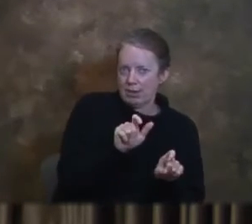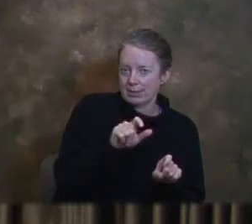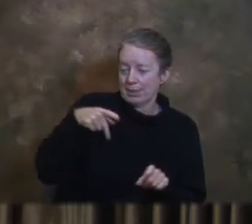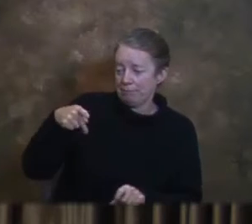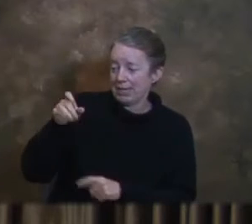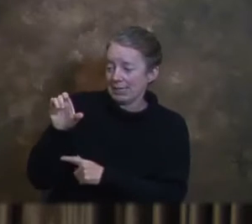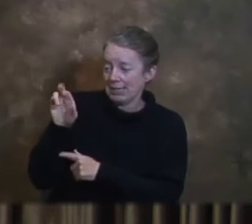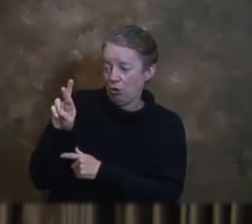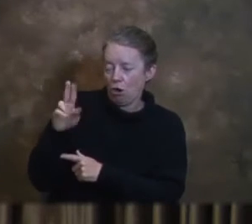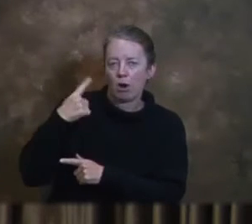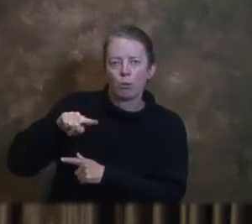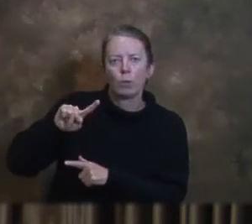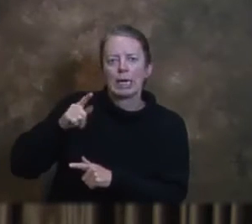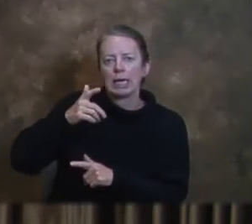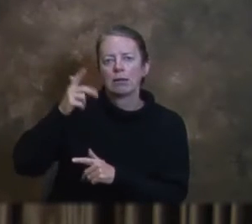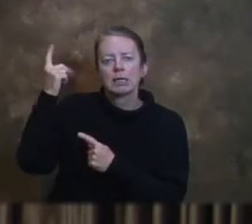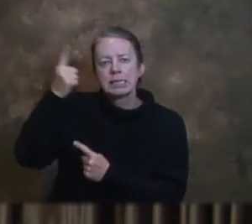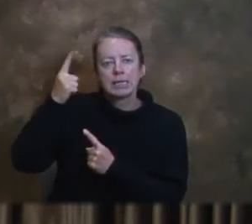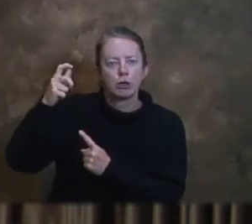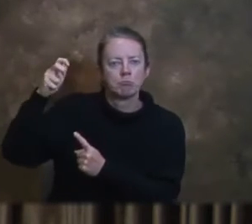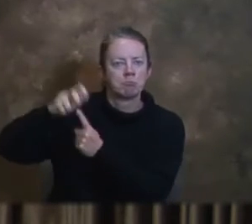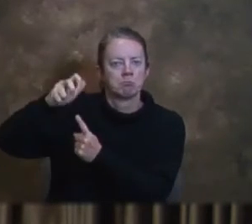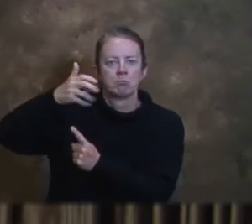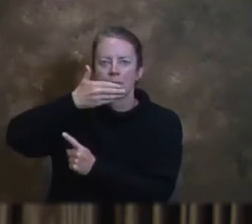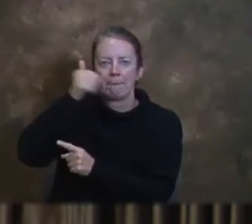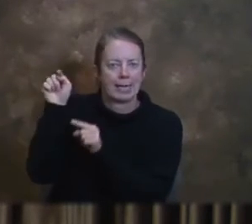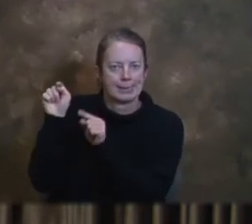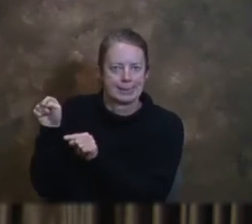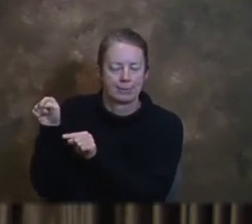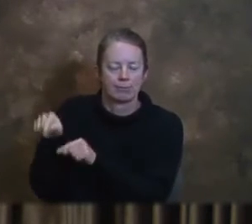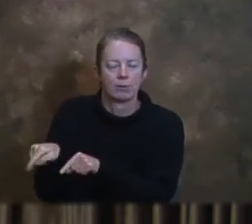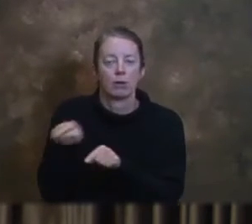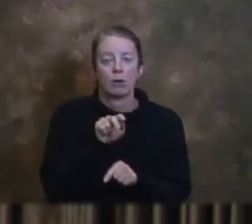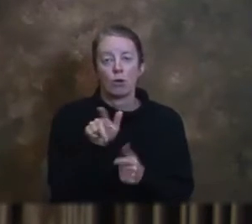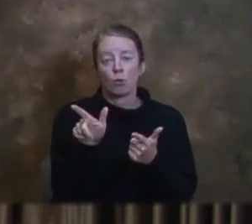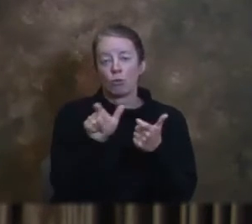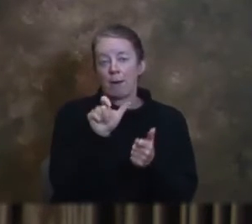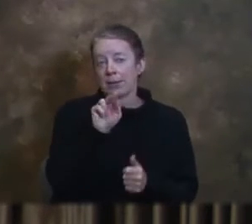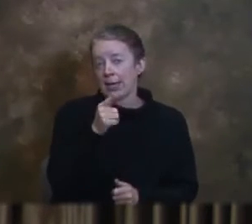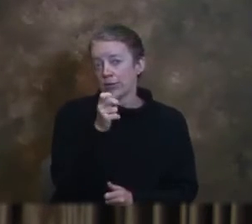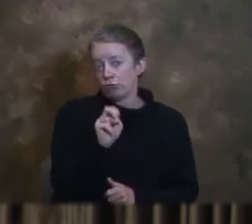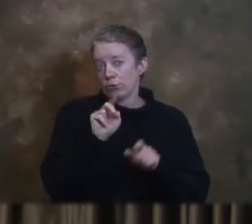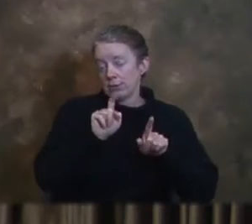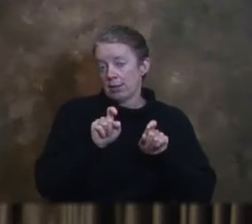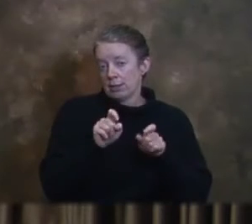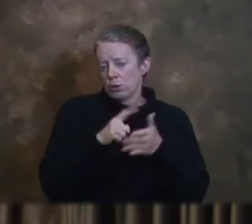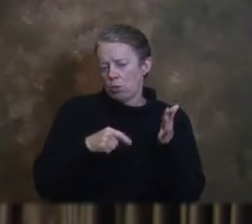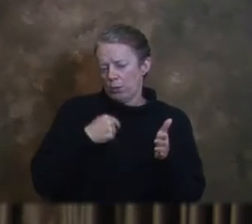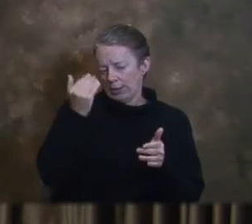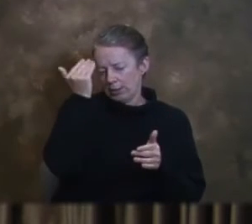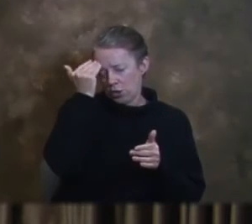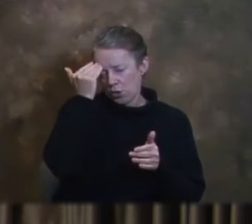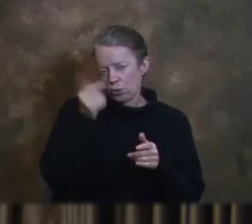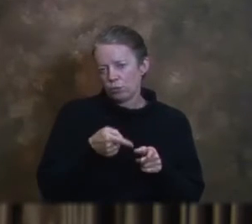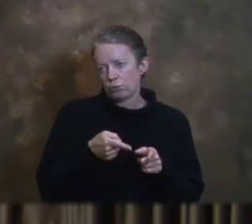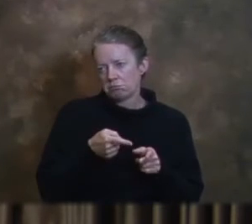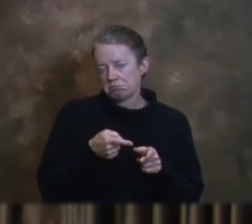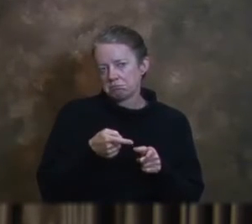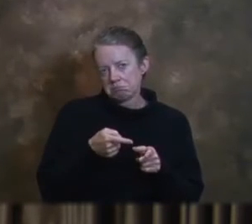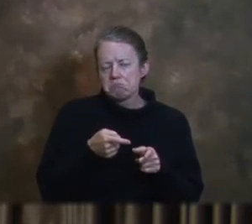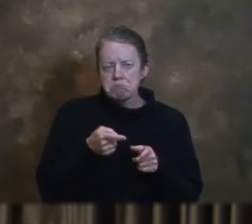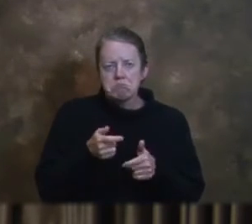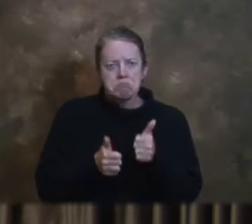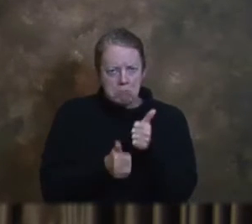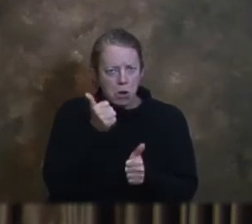that gold standard, right? What we know about rapid antigen tests is that they are most accurate,